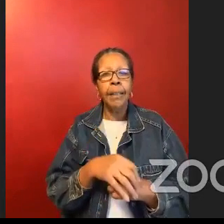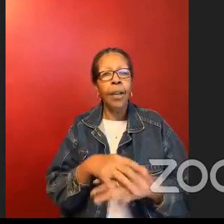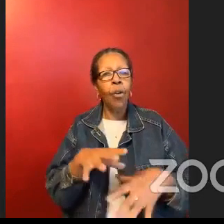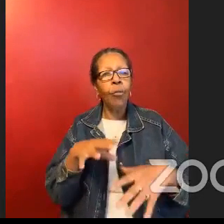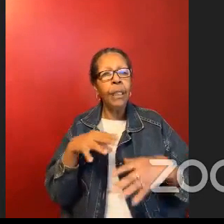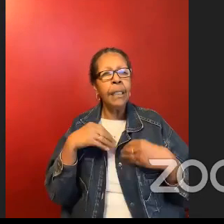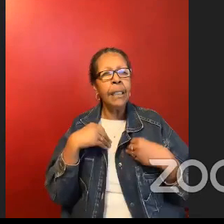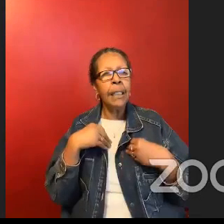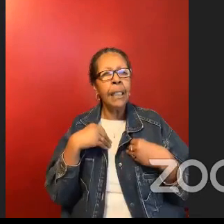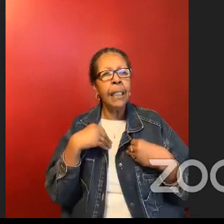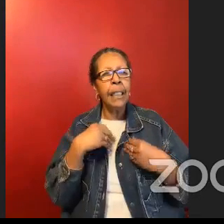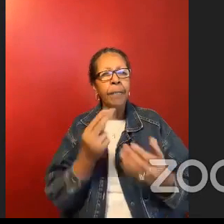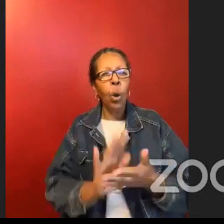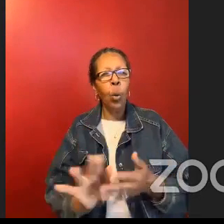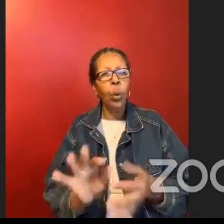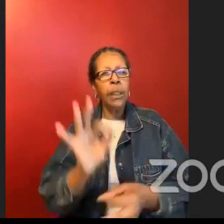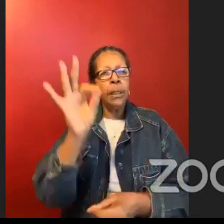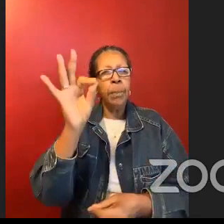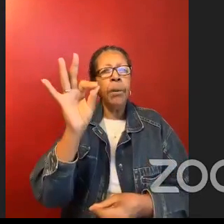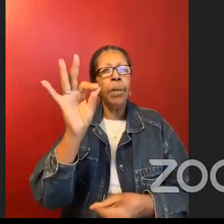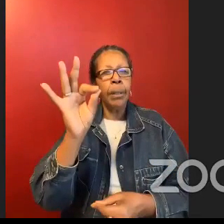receive the Holy Spirit.